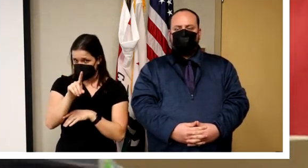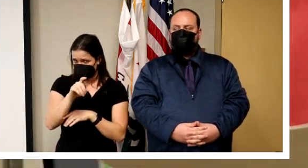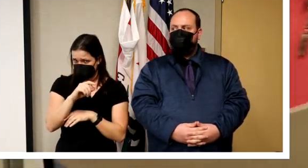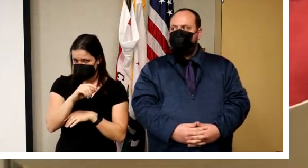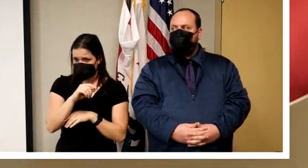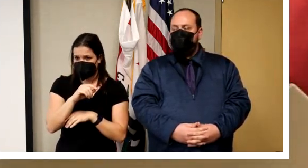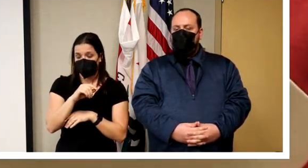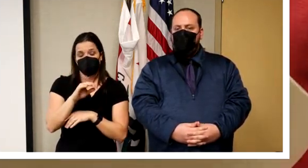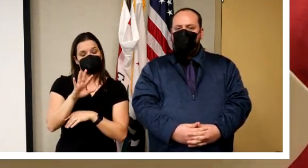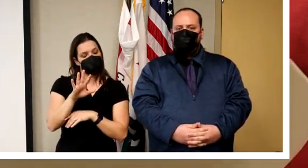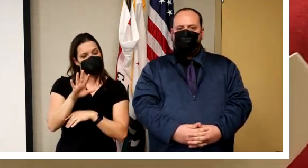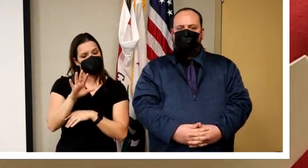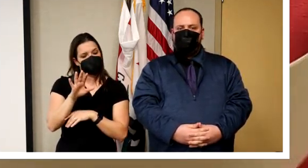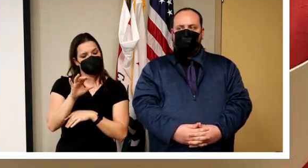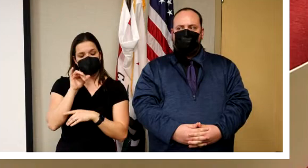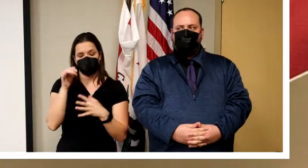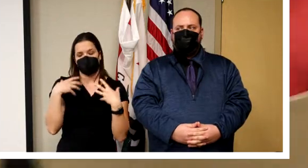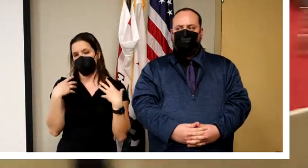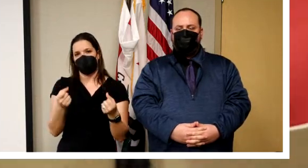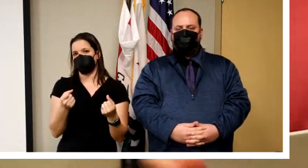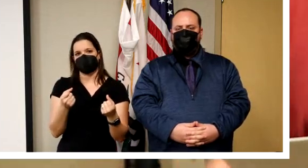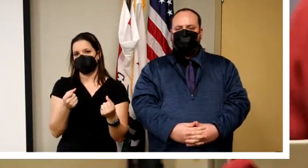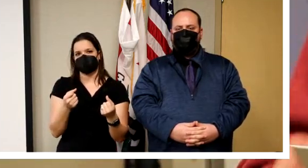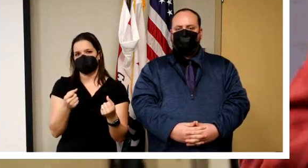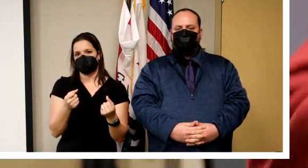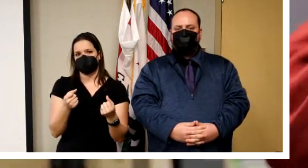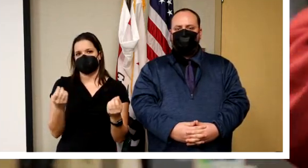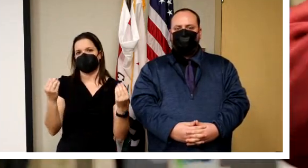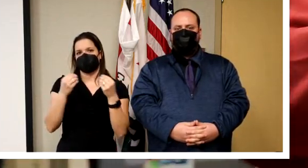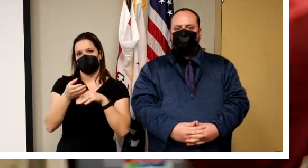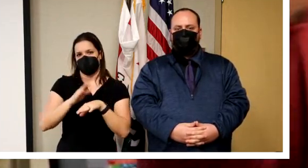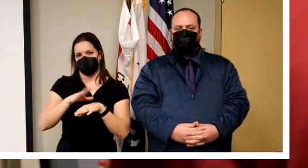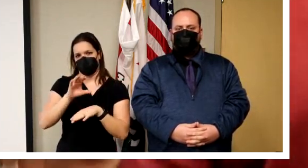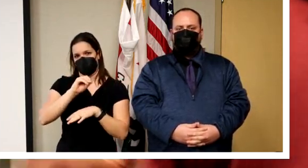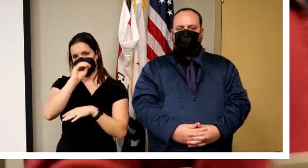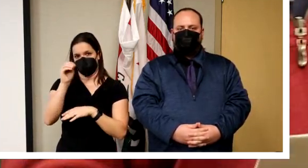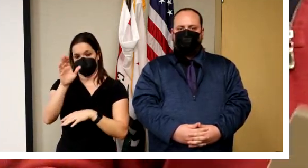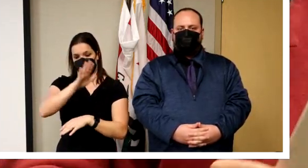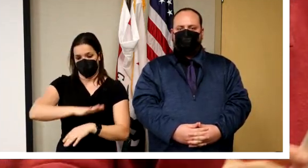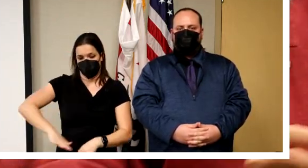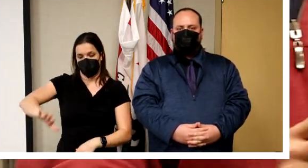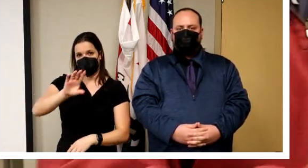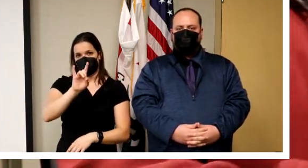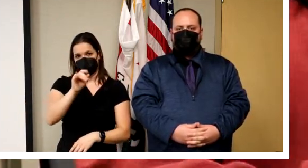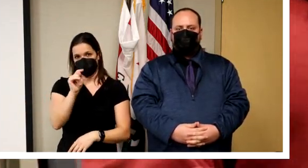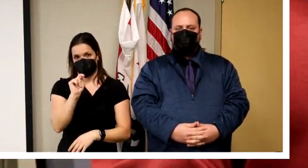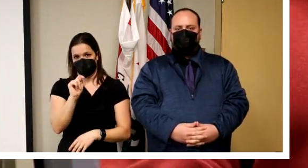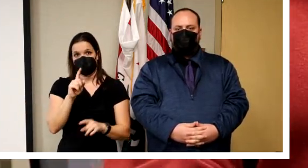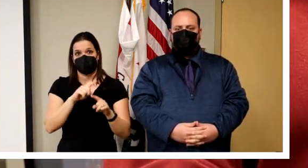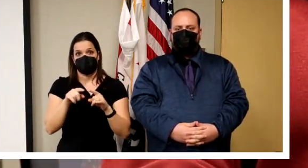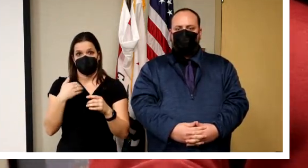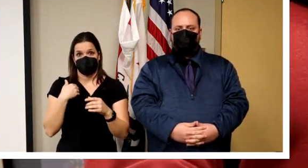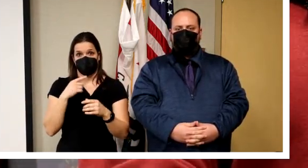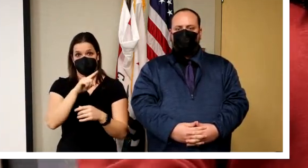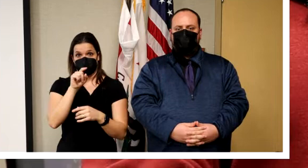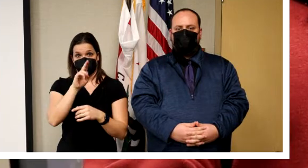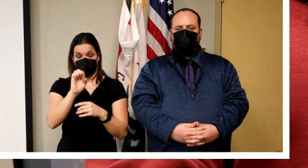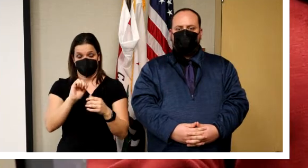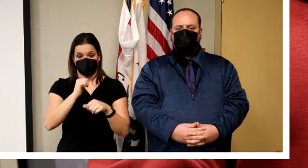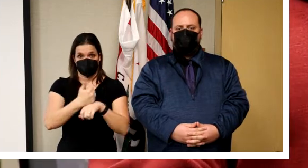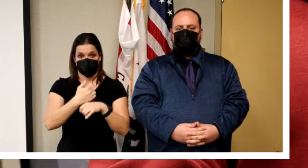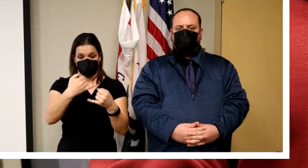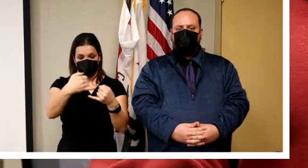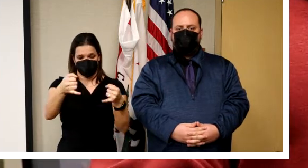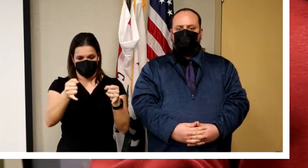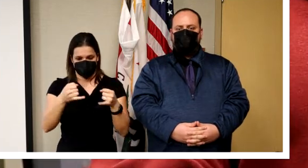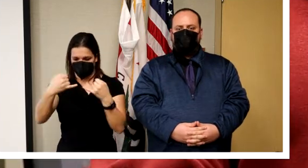Well, I'm not confident that it's greater than 50% across the whole district, but you can draw zones in such a way that they